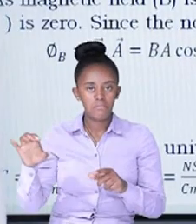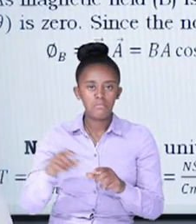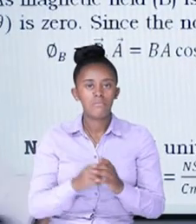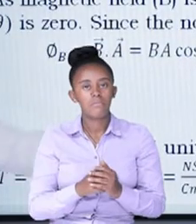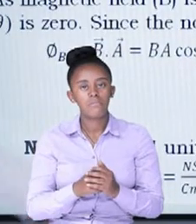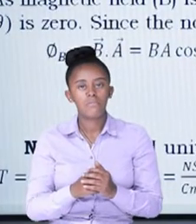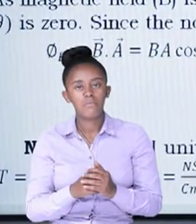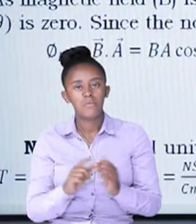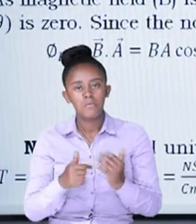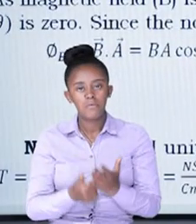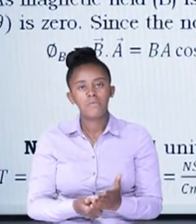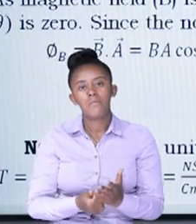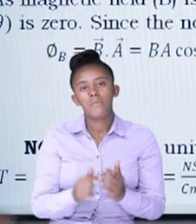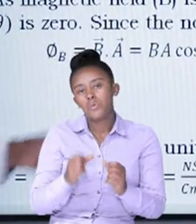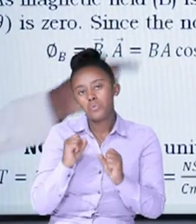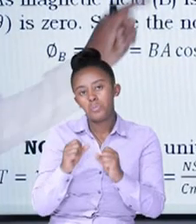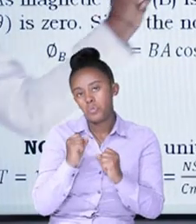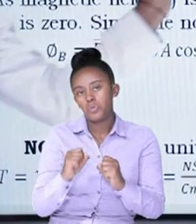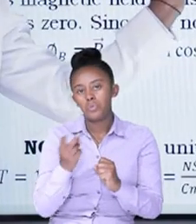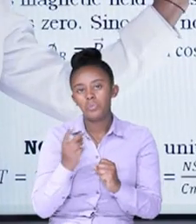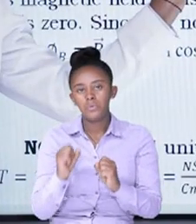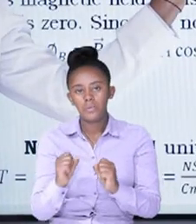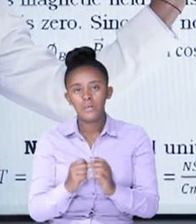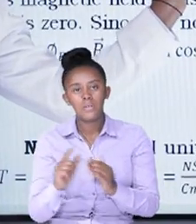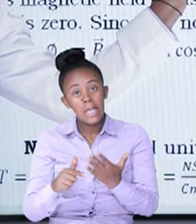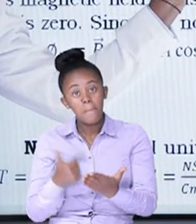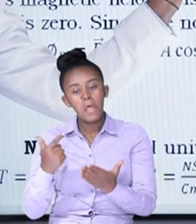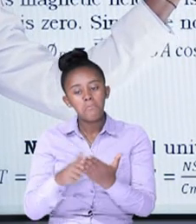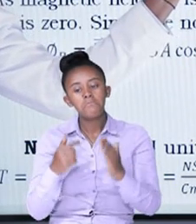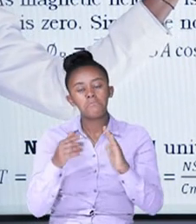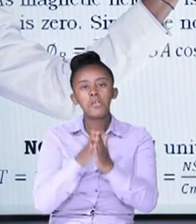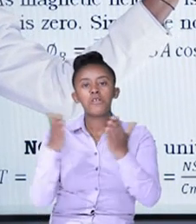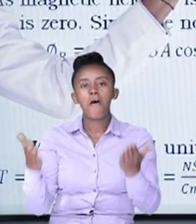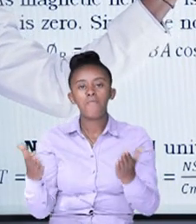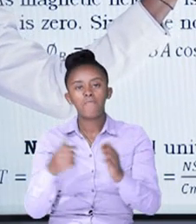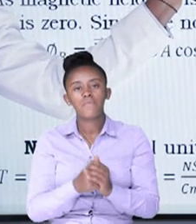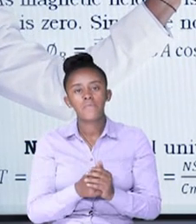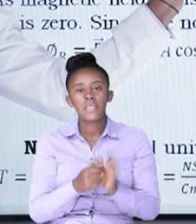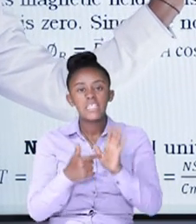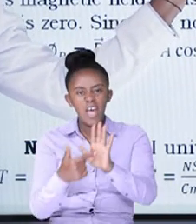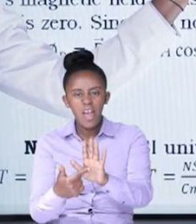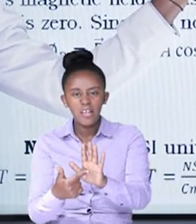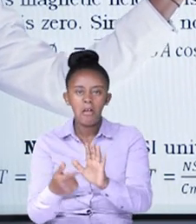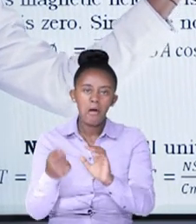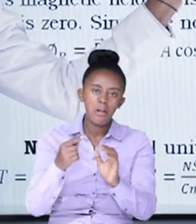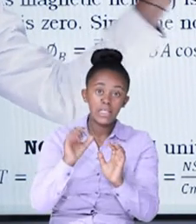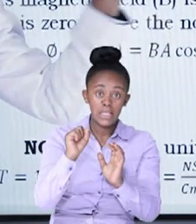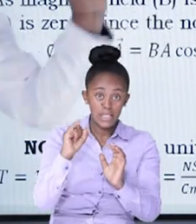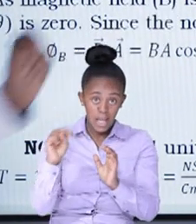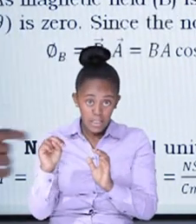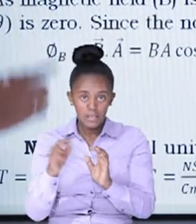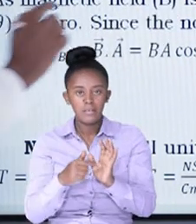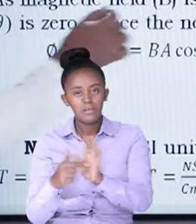area. It's possible to use that. And sometimes in some books use sine, and sometimes commonly use